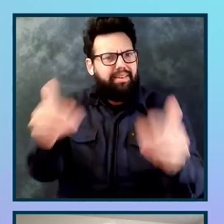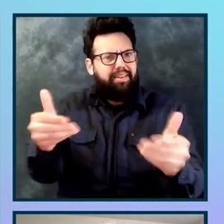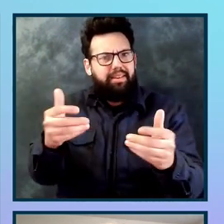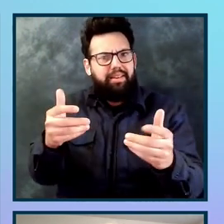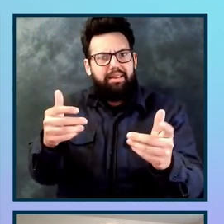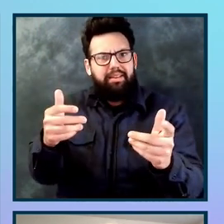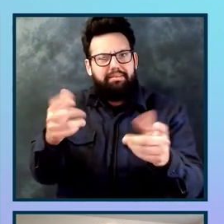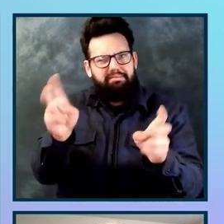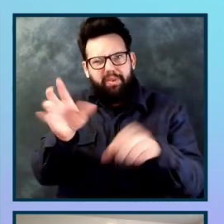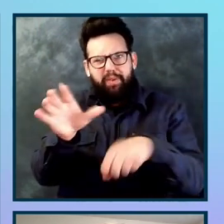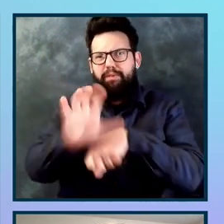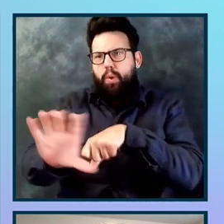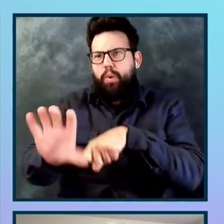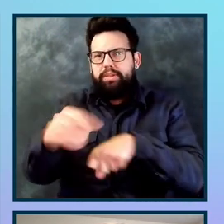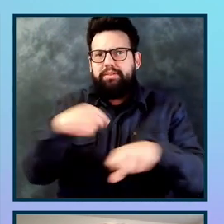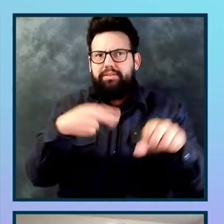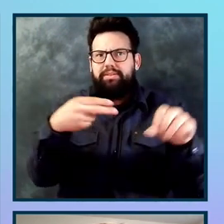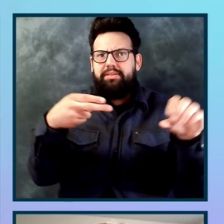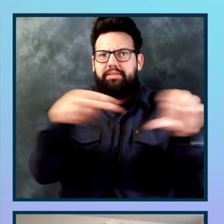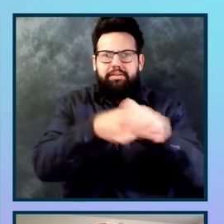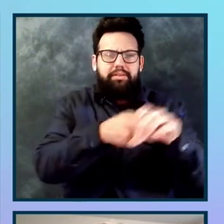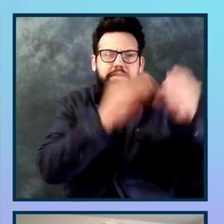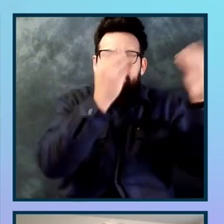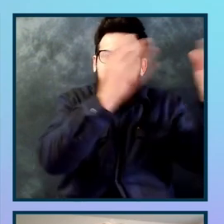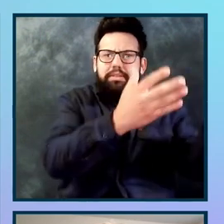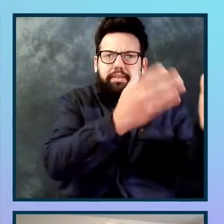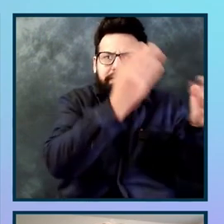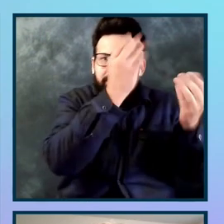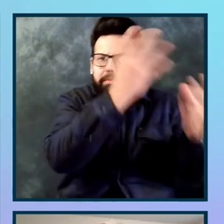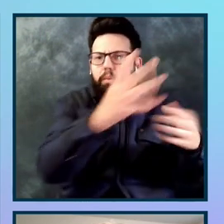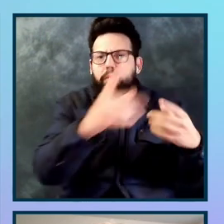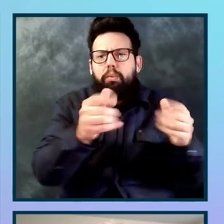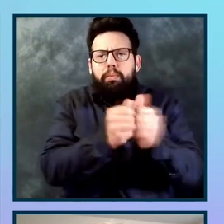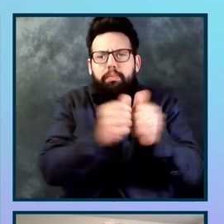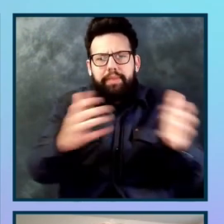any transparency around that either.